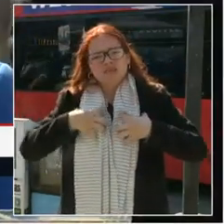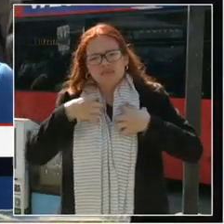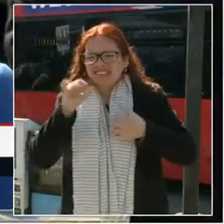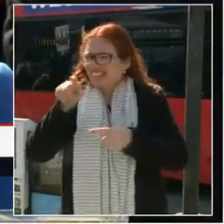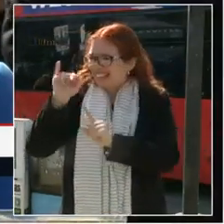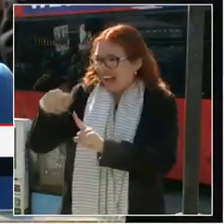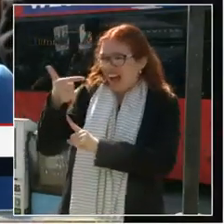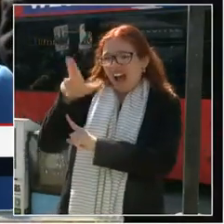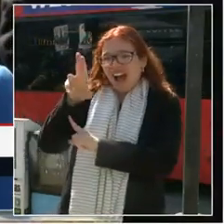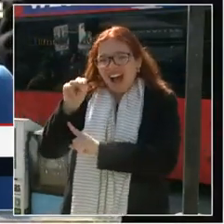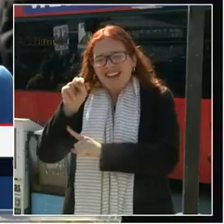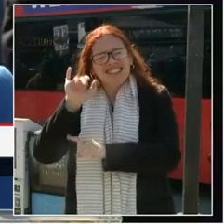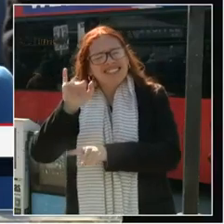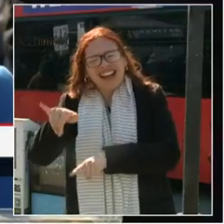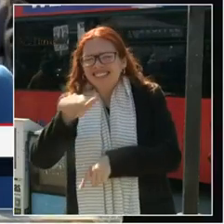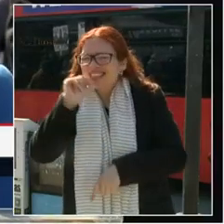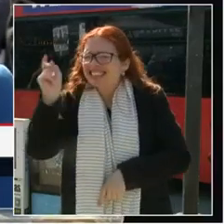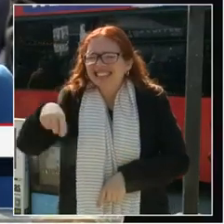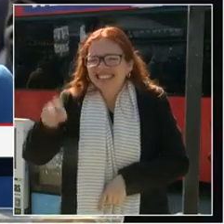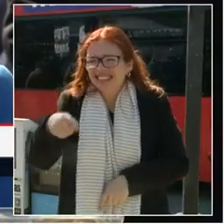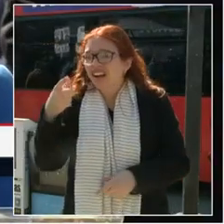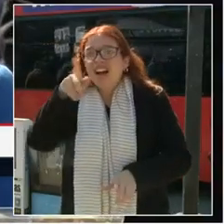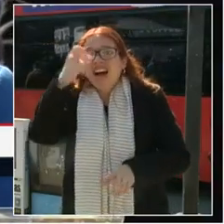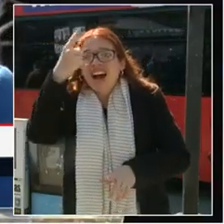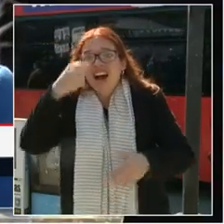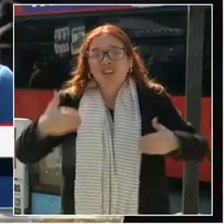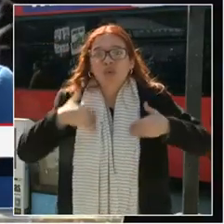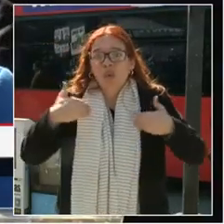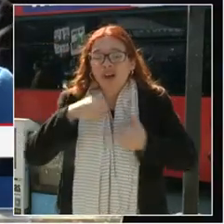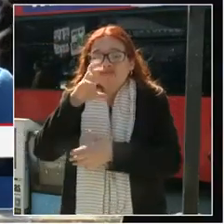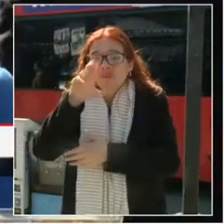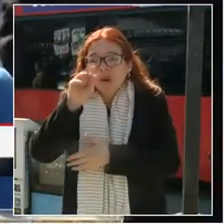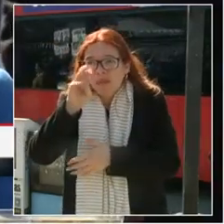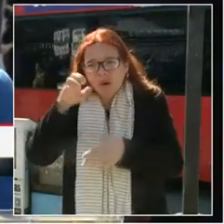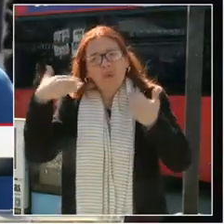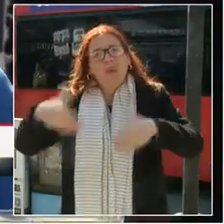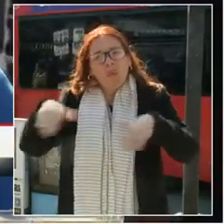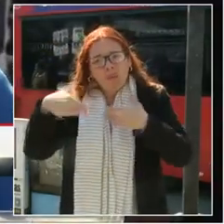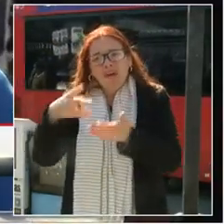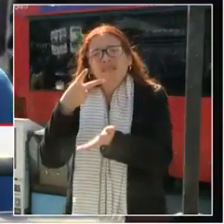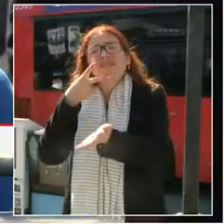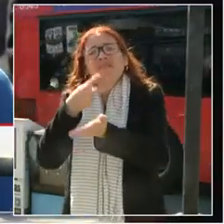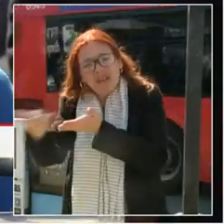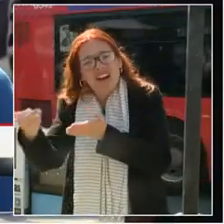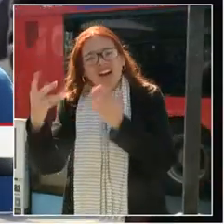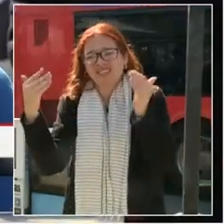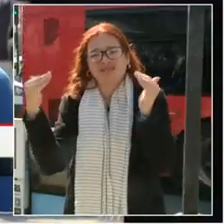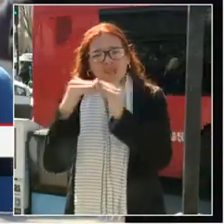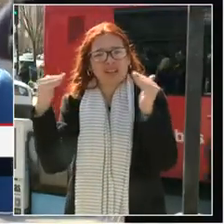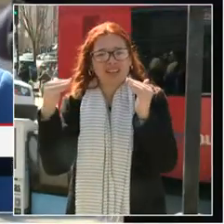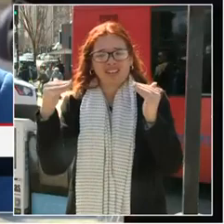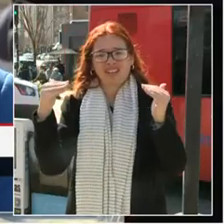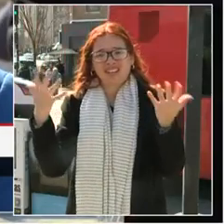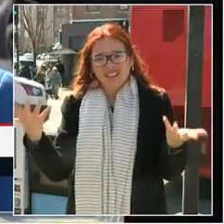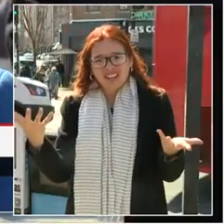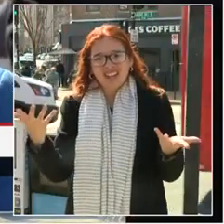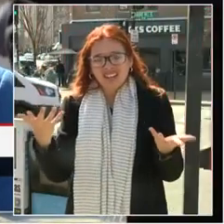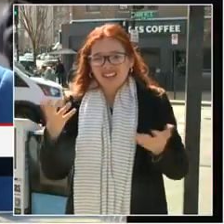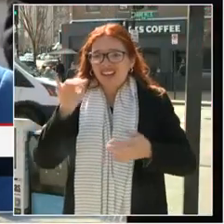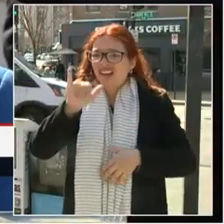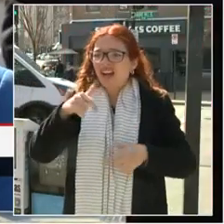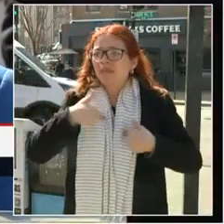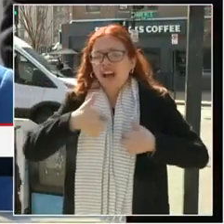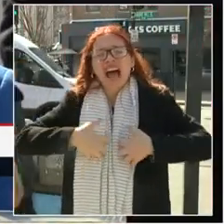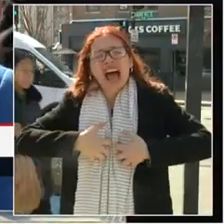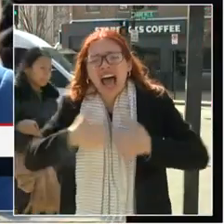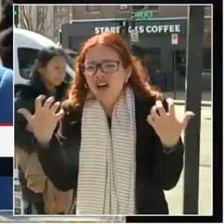about the increase in youth crime because that indicates a failing on many levels of our society. And I'm angry that we still